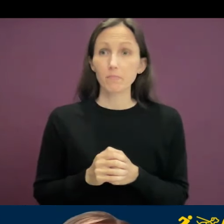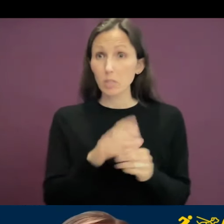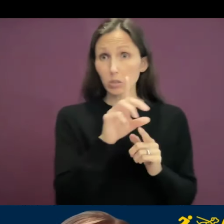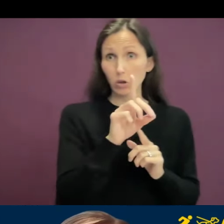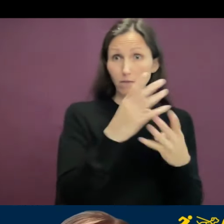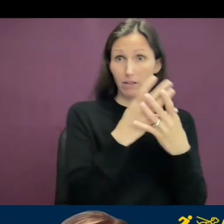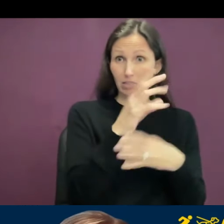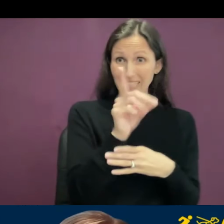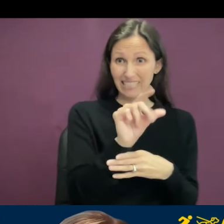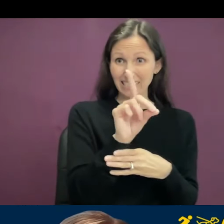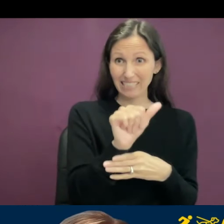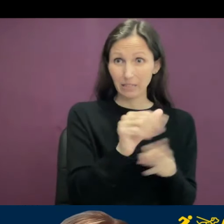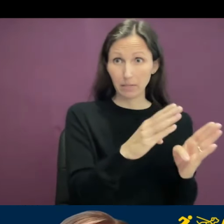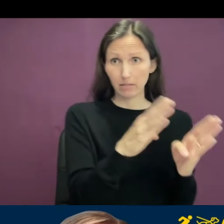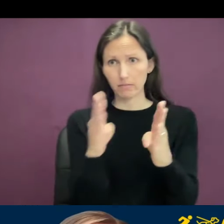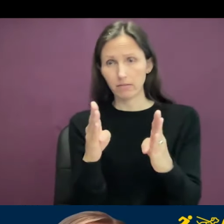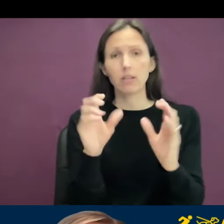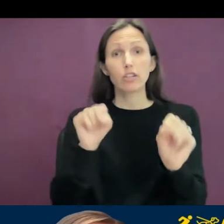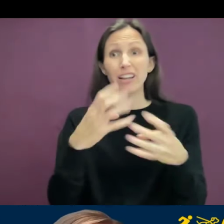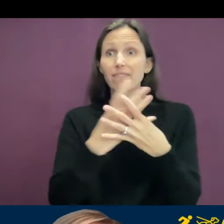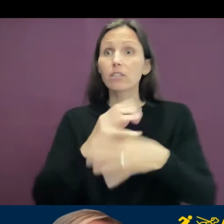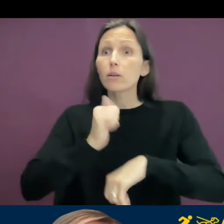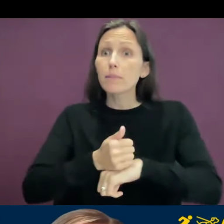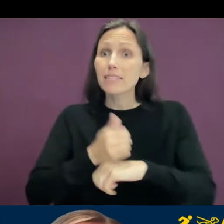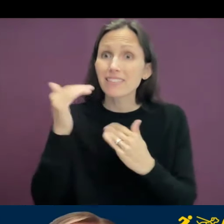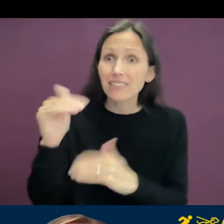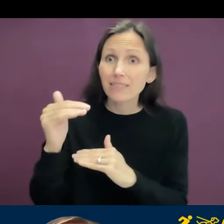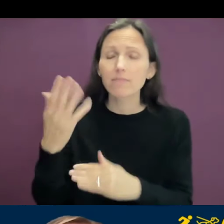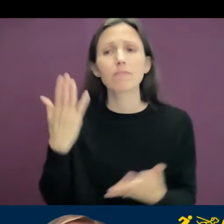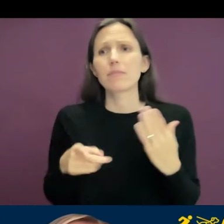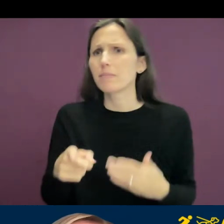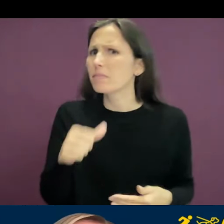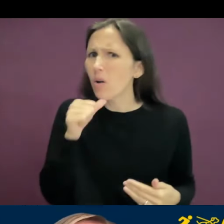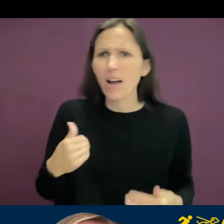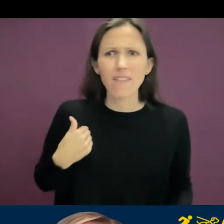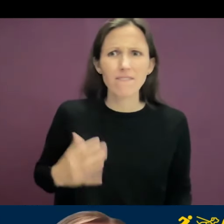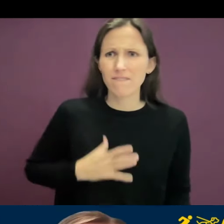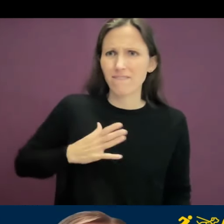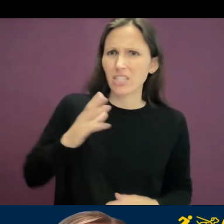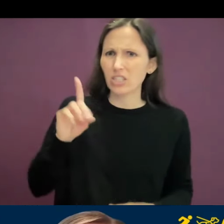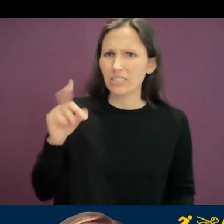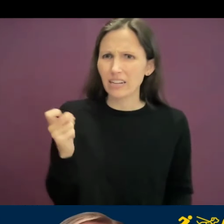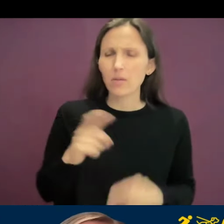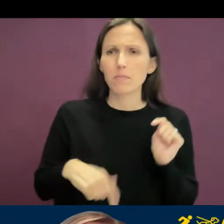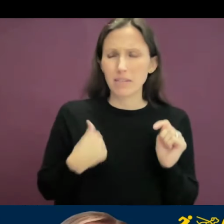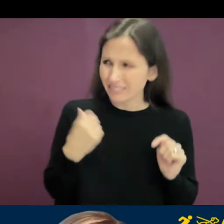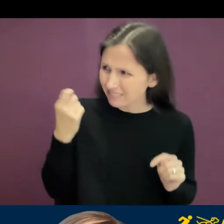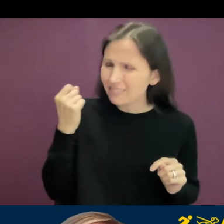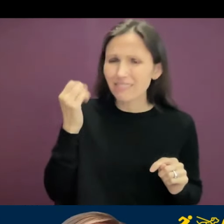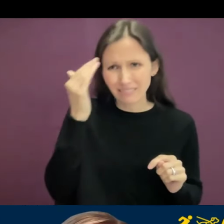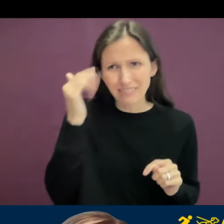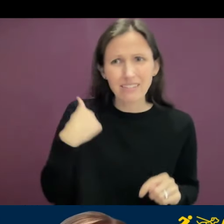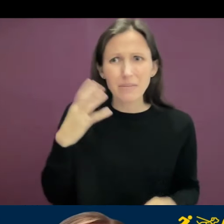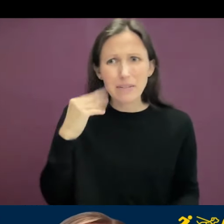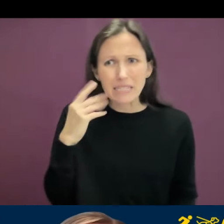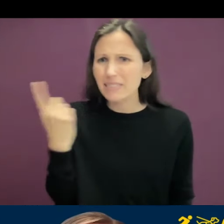We can also search by limitation. So maybe we don't have a formal diagnosis, but we know what's being experienced. We can search by